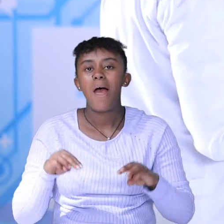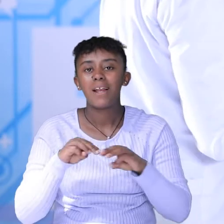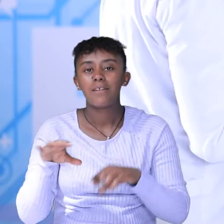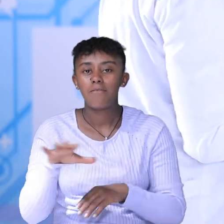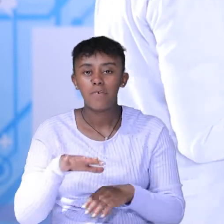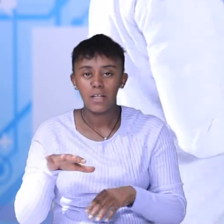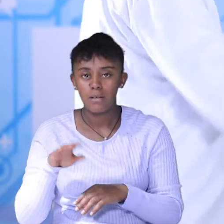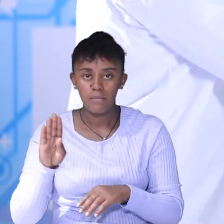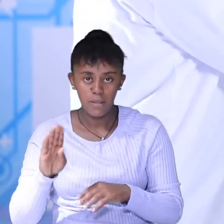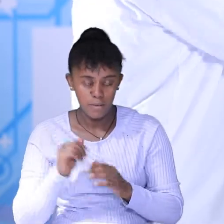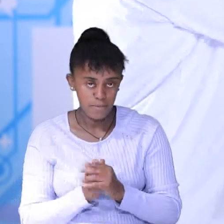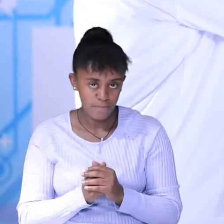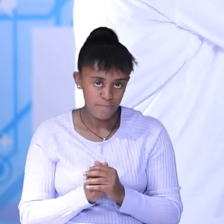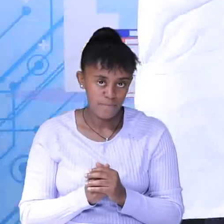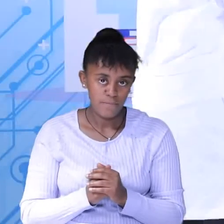field.